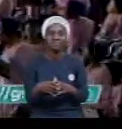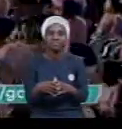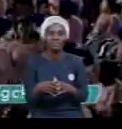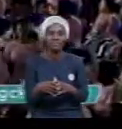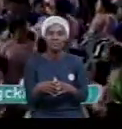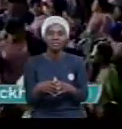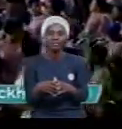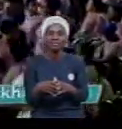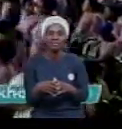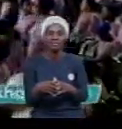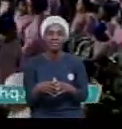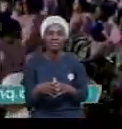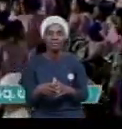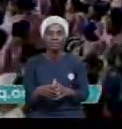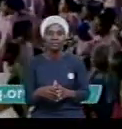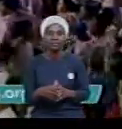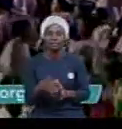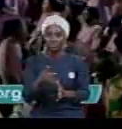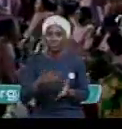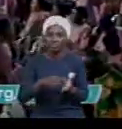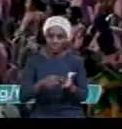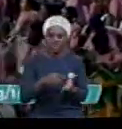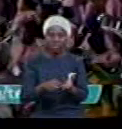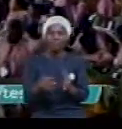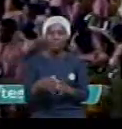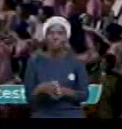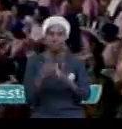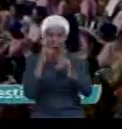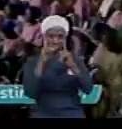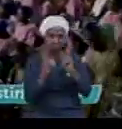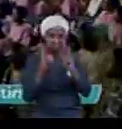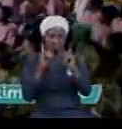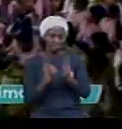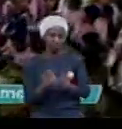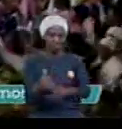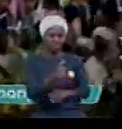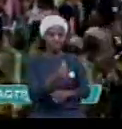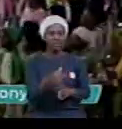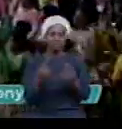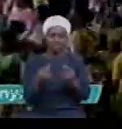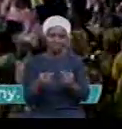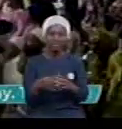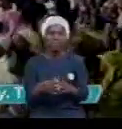Just check and join those who are already coming out.